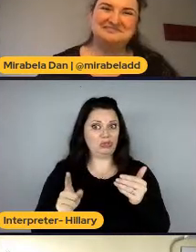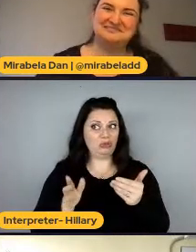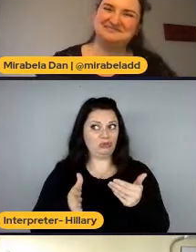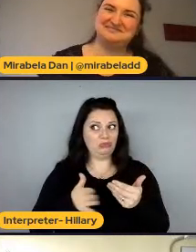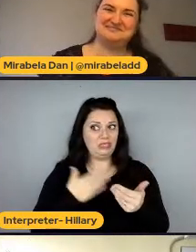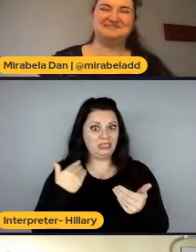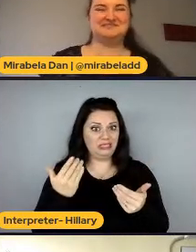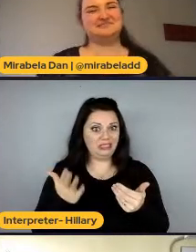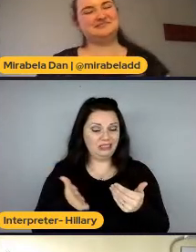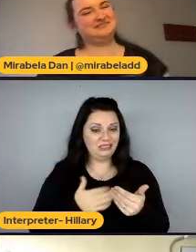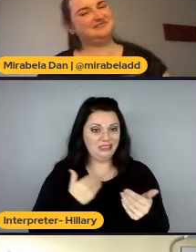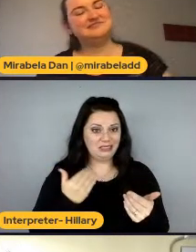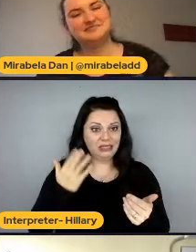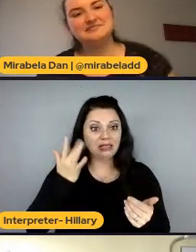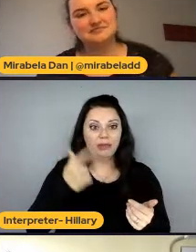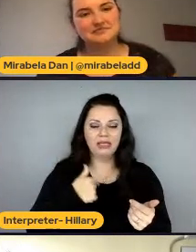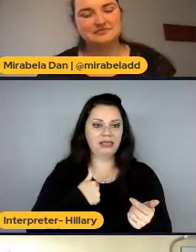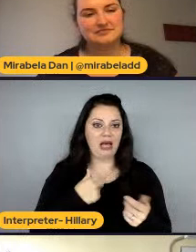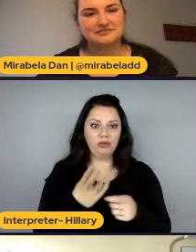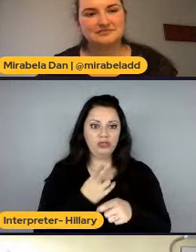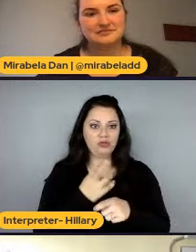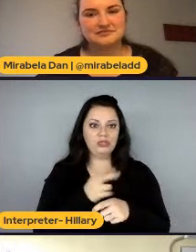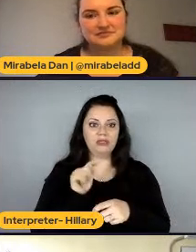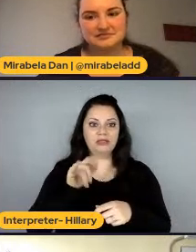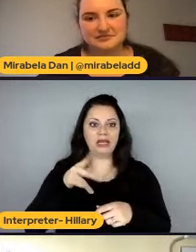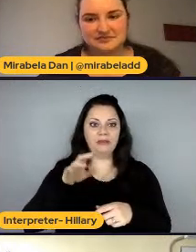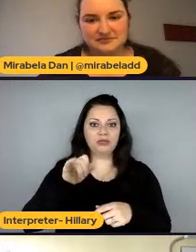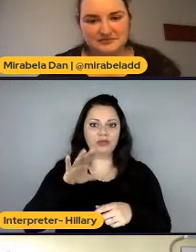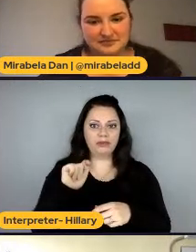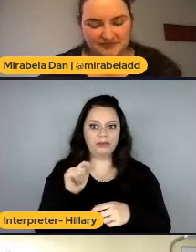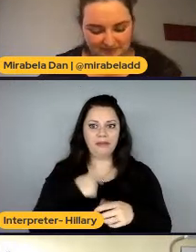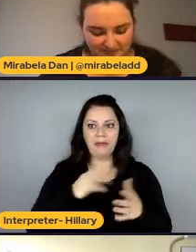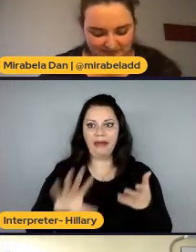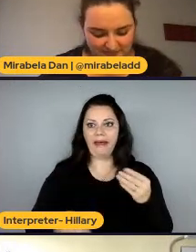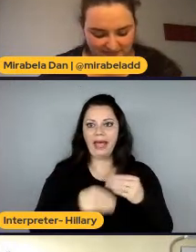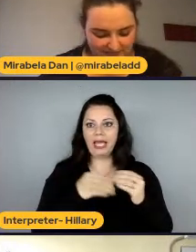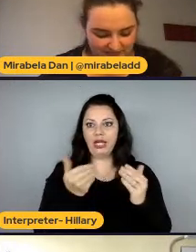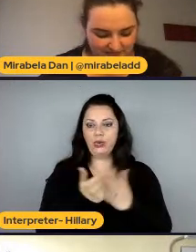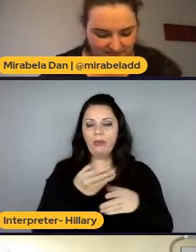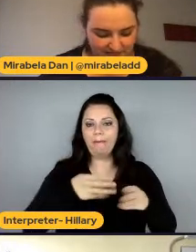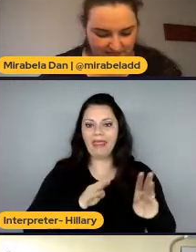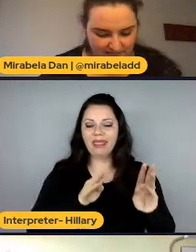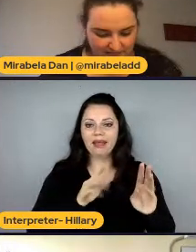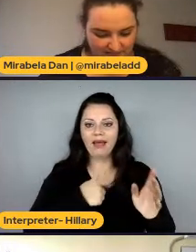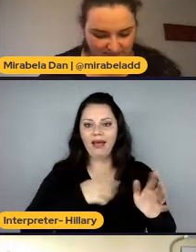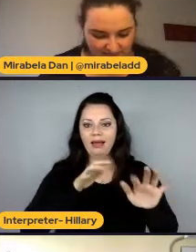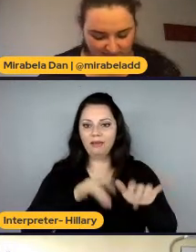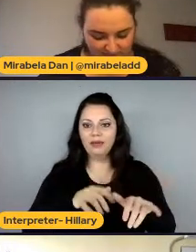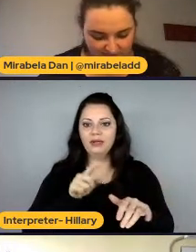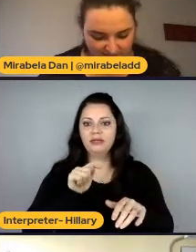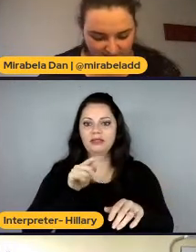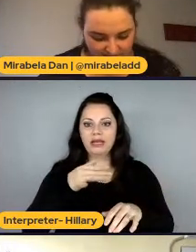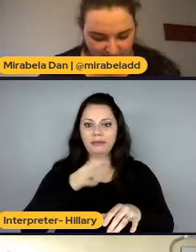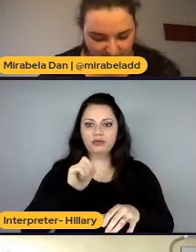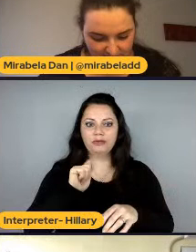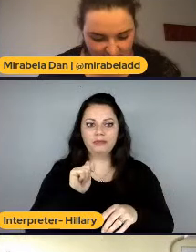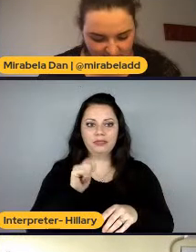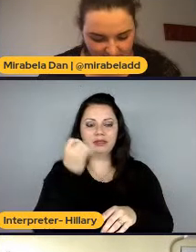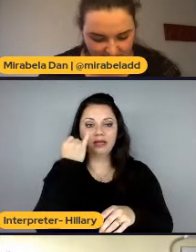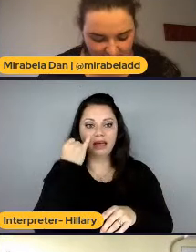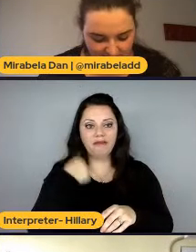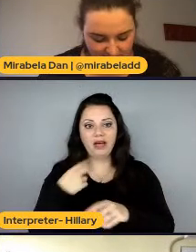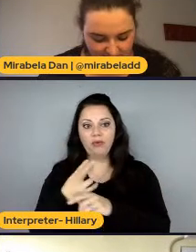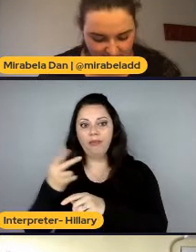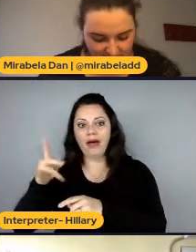to because I was just using TypeScript. I'm adding a new method. I was digging around the TypeScript docs. So if I were to be a